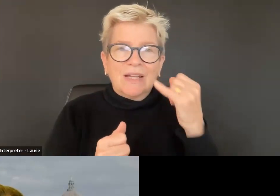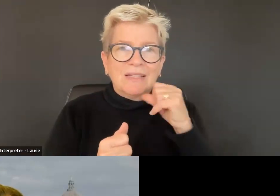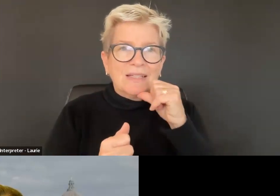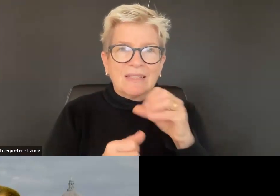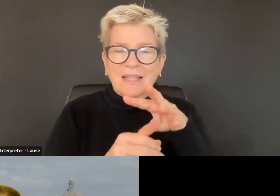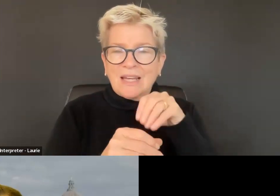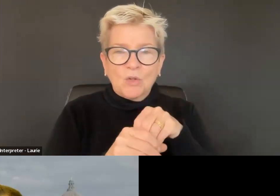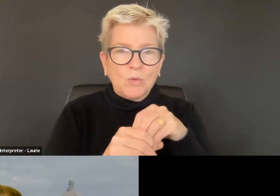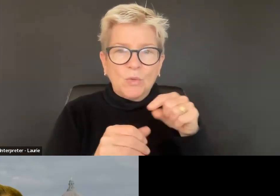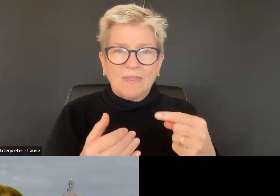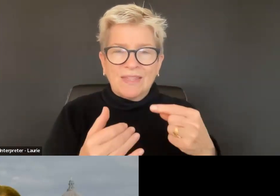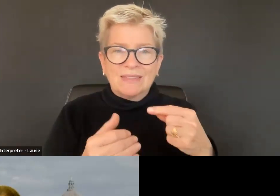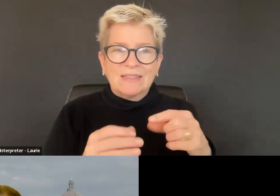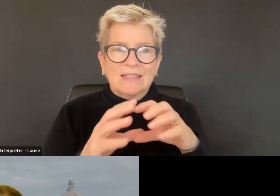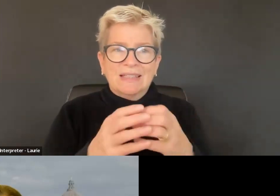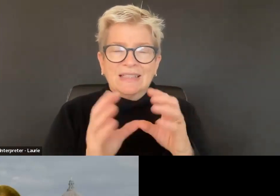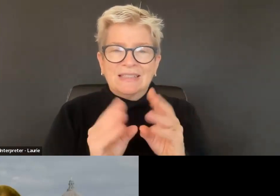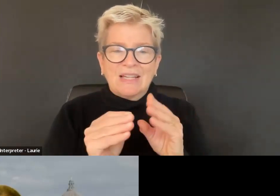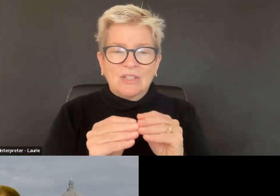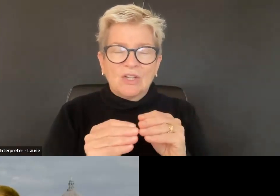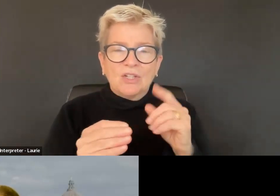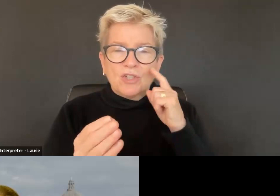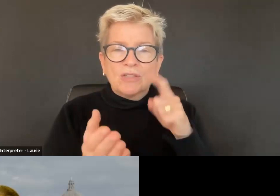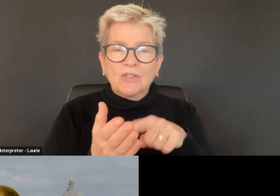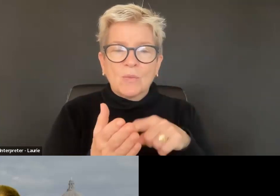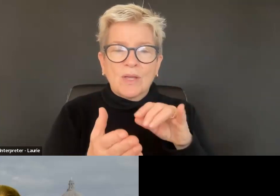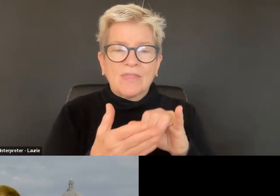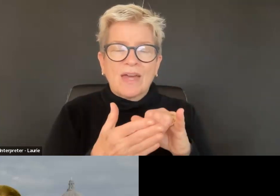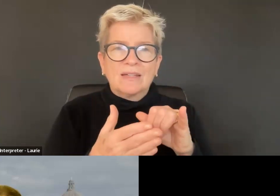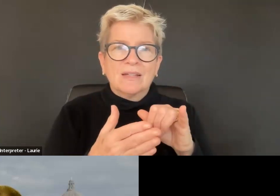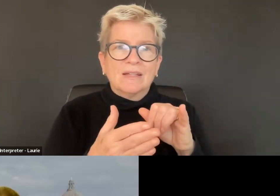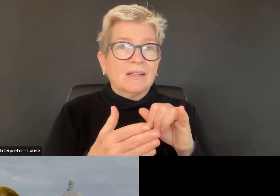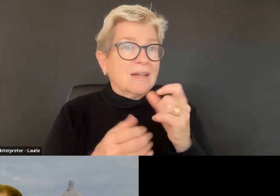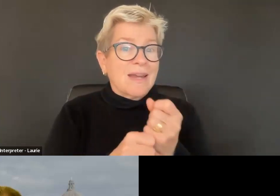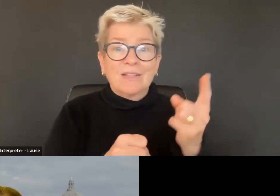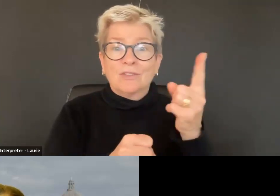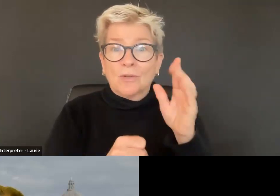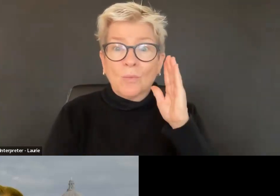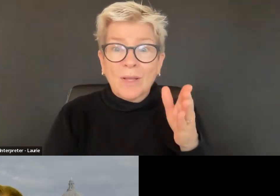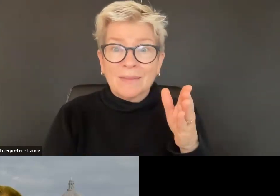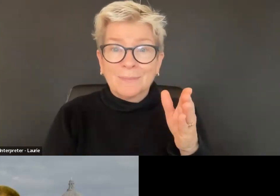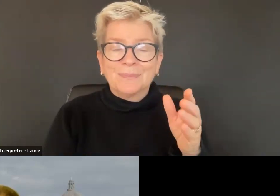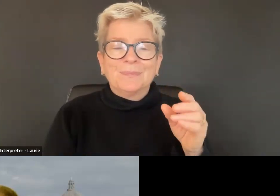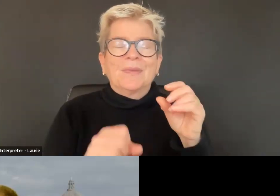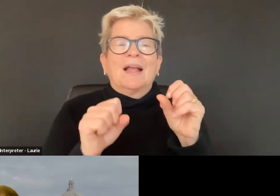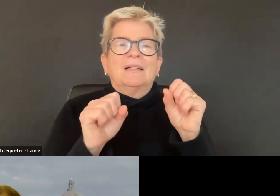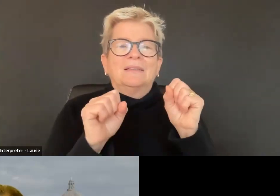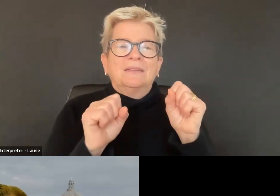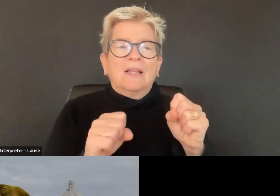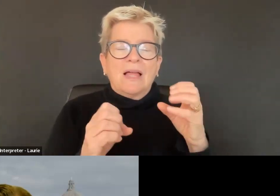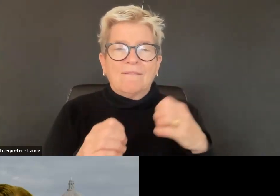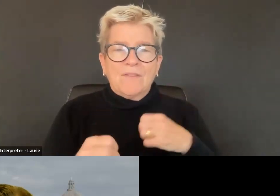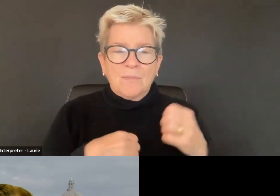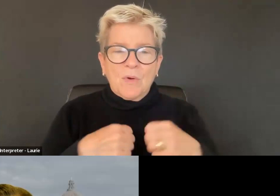legislative session, please know that that just means it's right for next year. So there can be a lot of emotions as we come